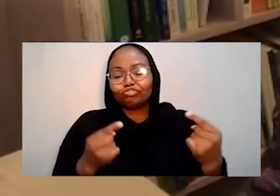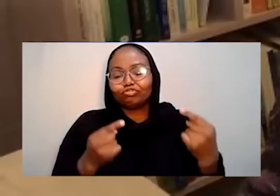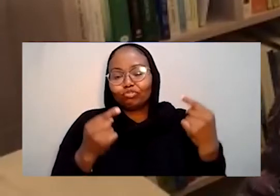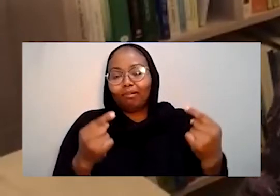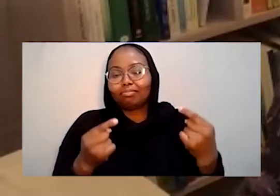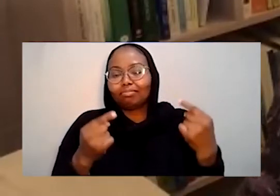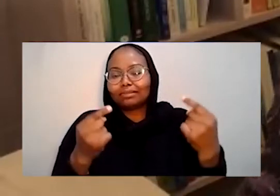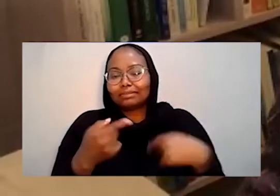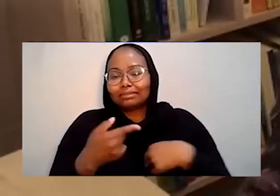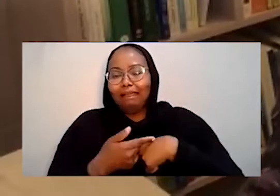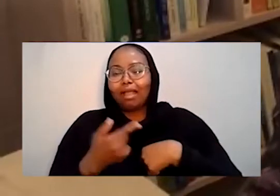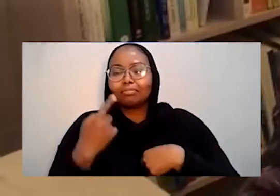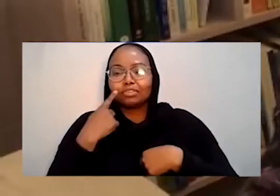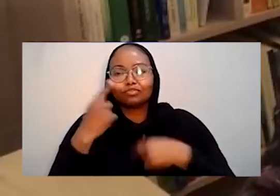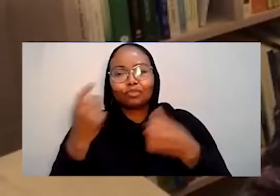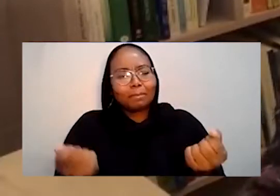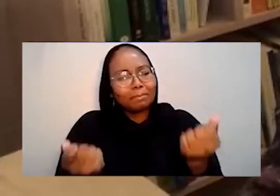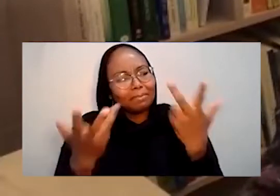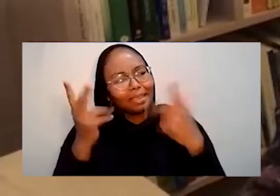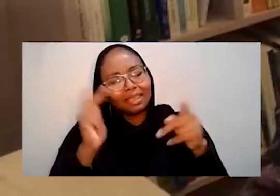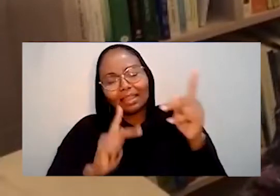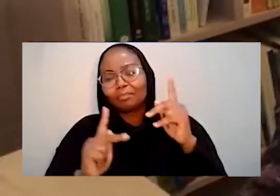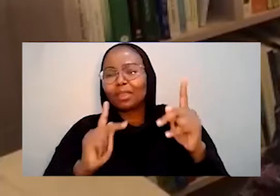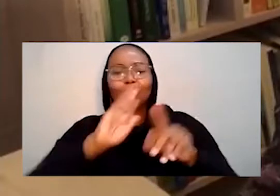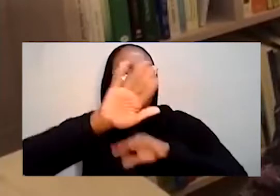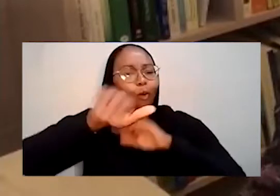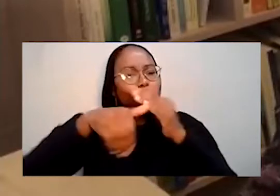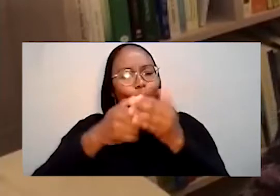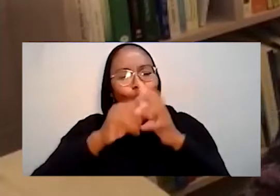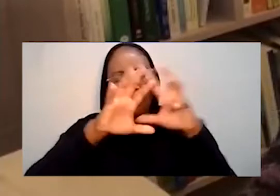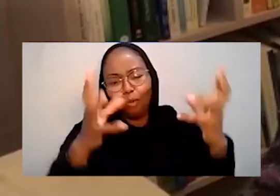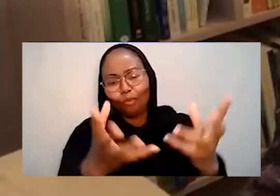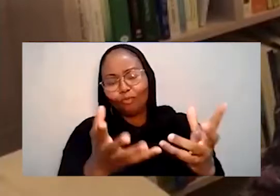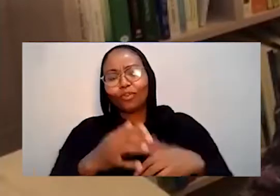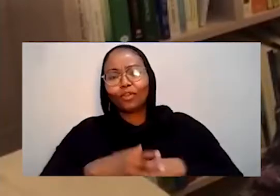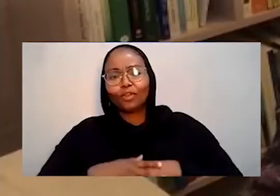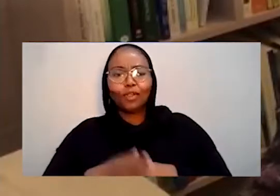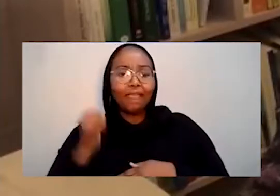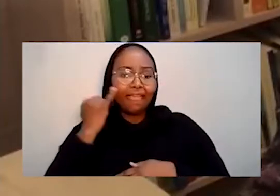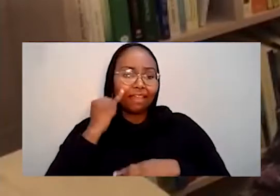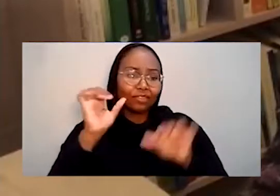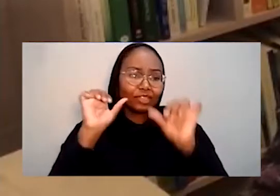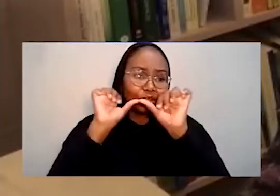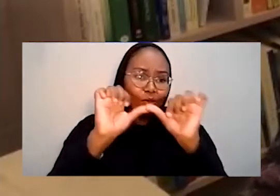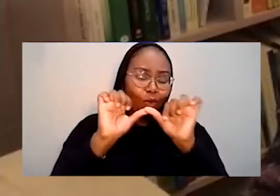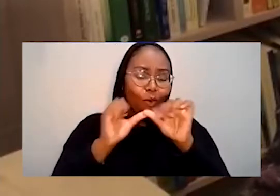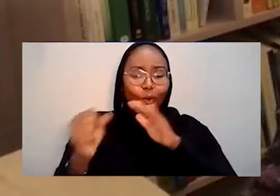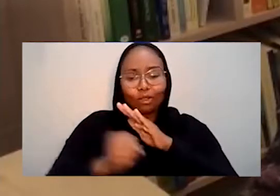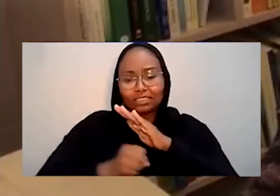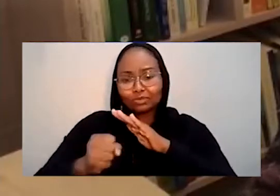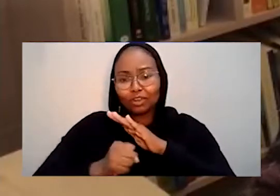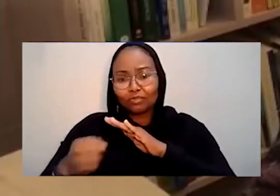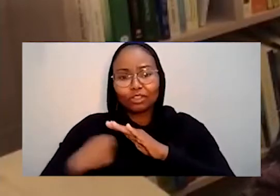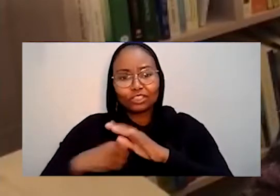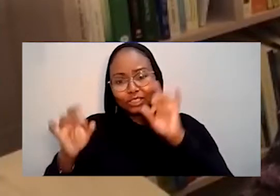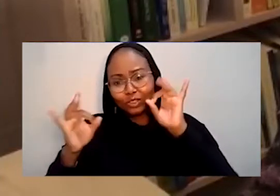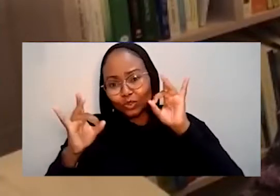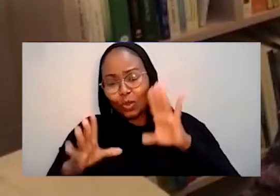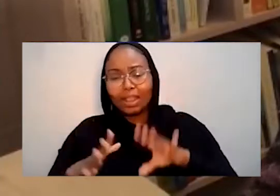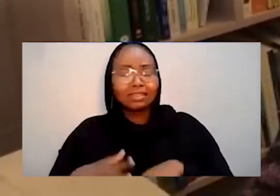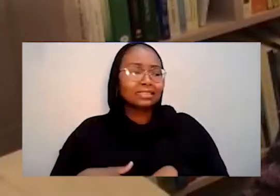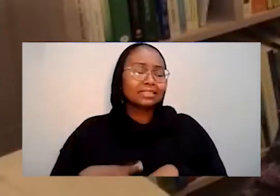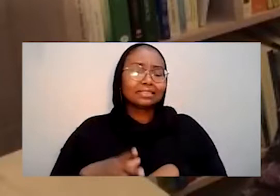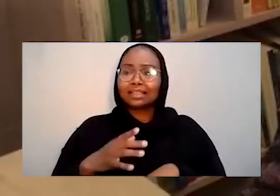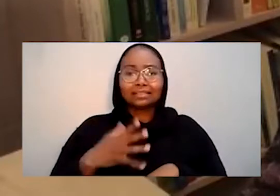These are challenging times for so many of us around the world right now. And whether it's the ongoing refugee crisis, which unfortunately has just had so